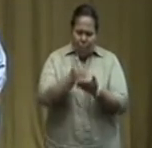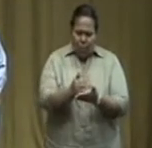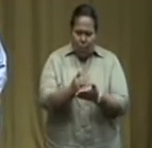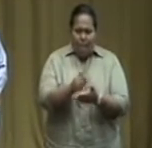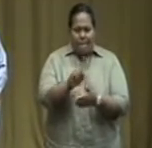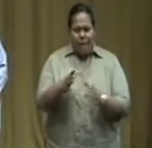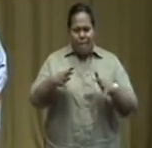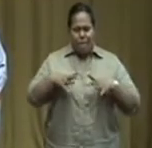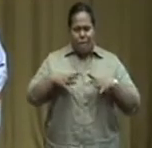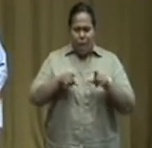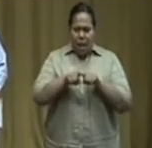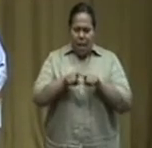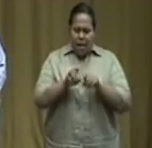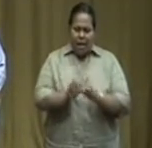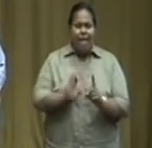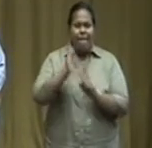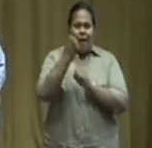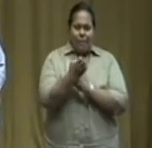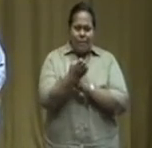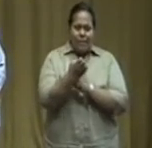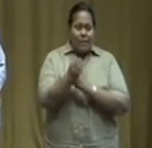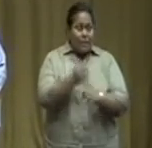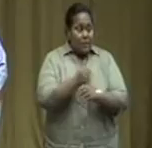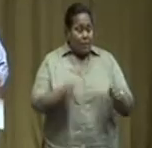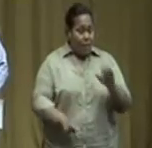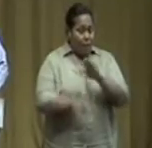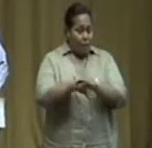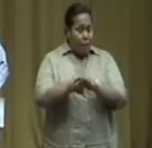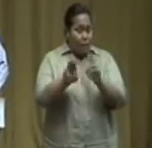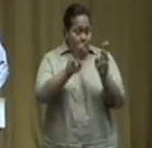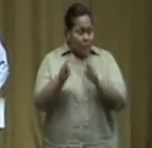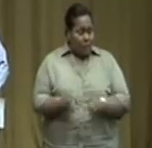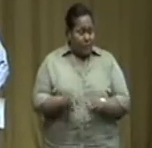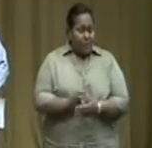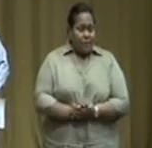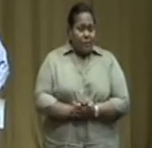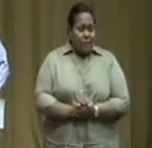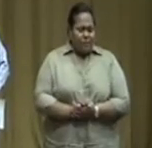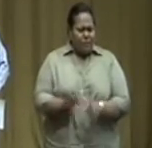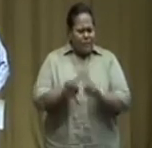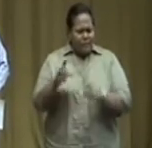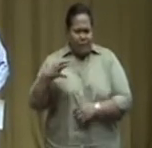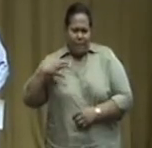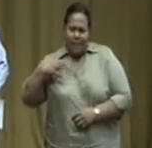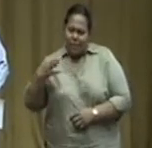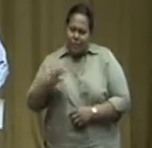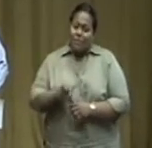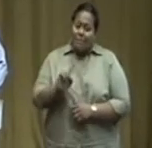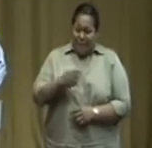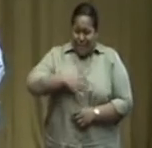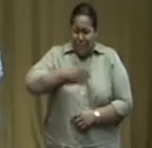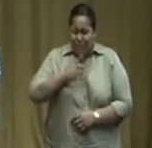environment. So it's a very, very powerful model for certain applications. What we found interesting, and I'm